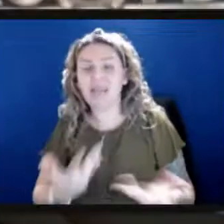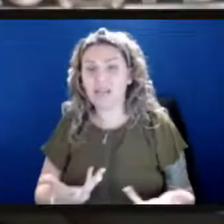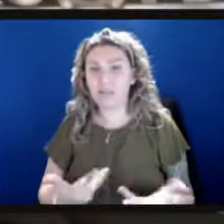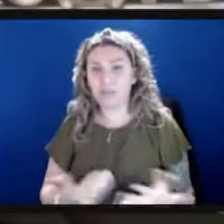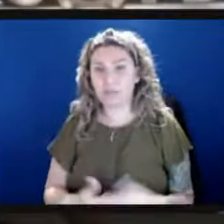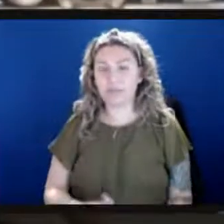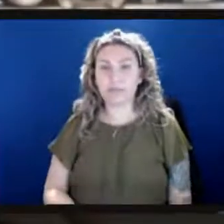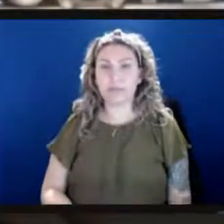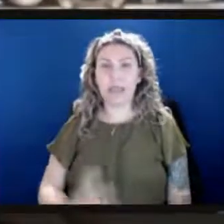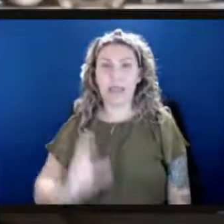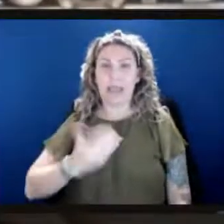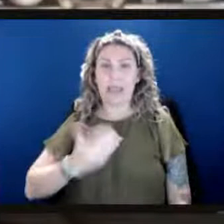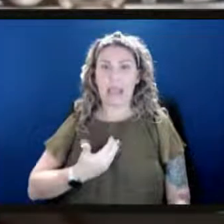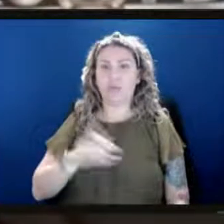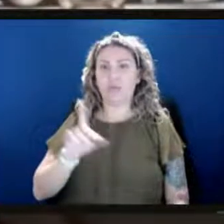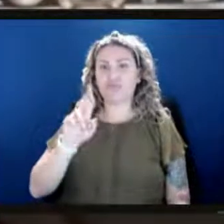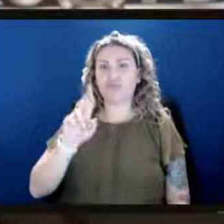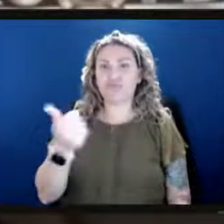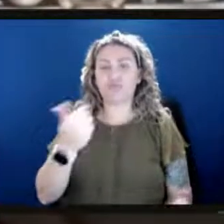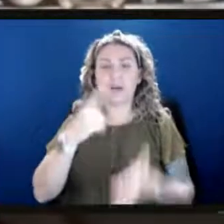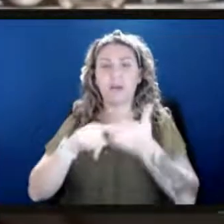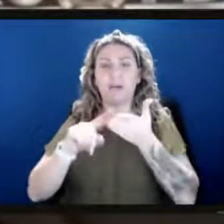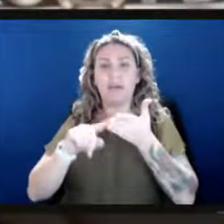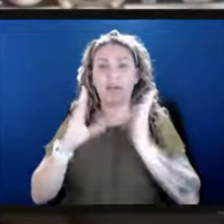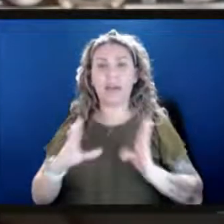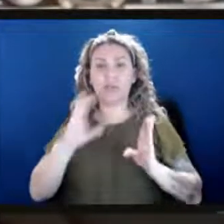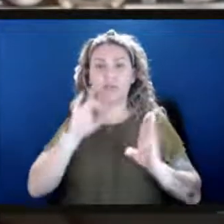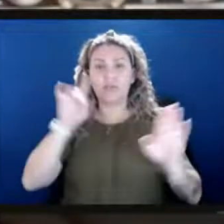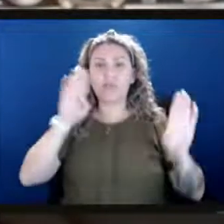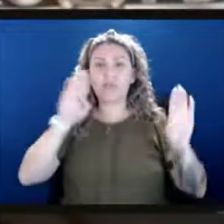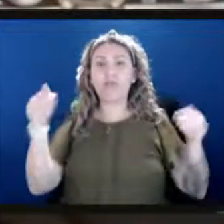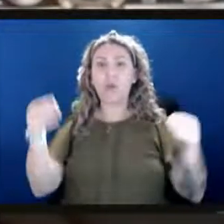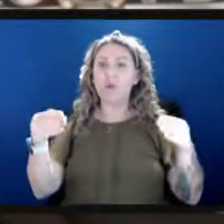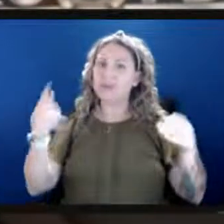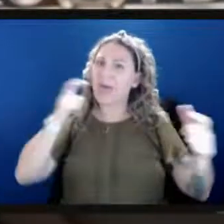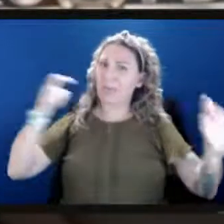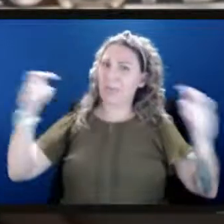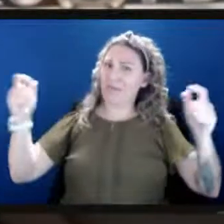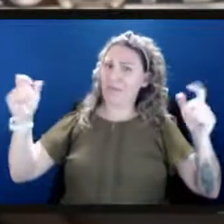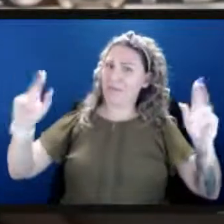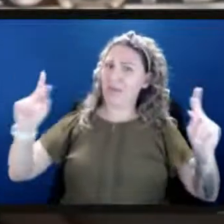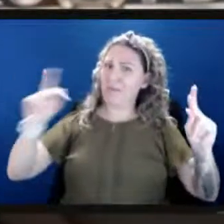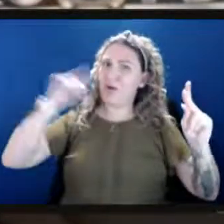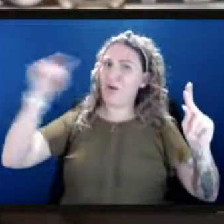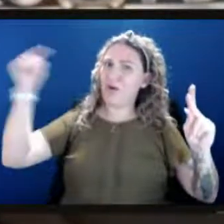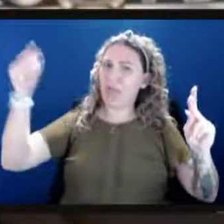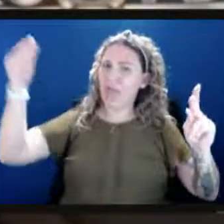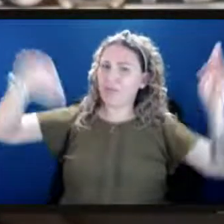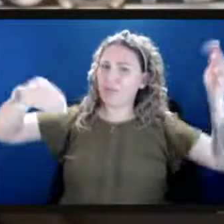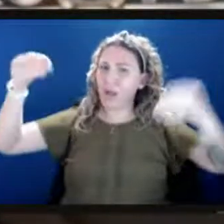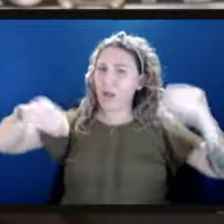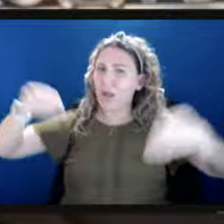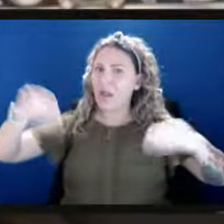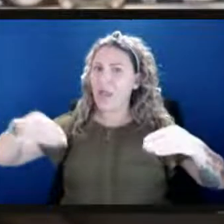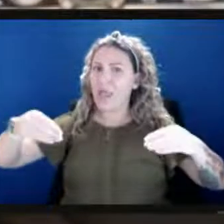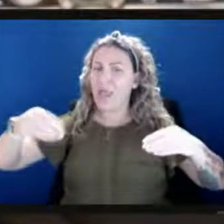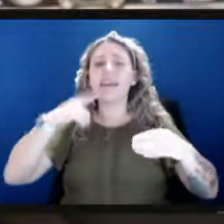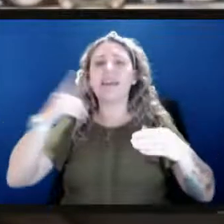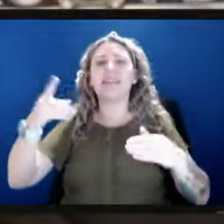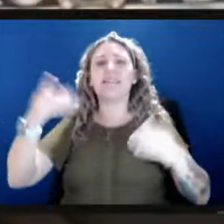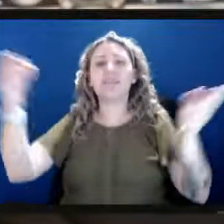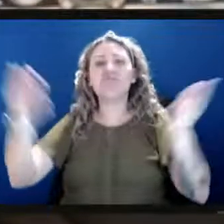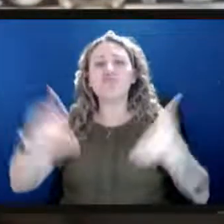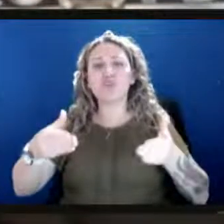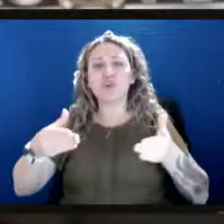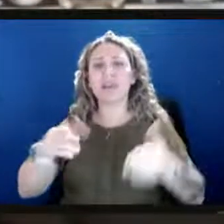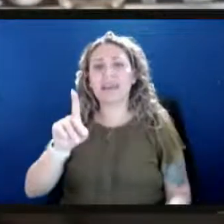Yeah, our drug investigators are focusing on major players in these type of investigations. They're focusing on the people that are bringing